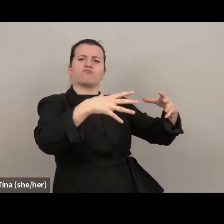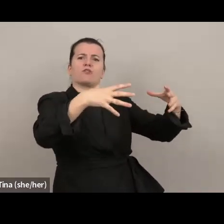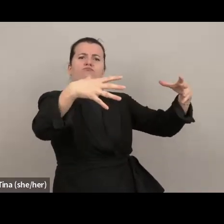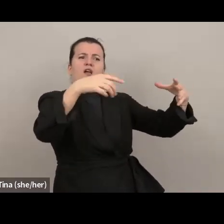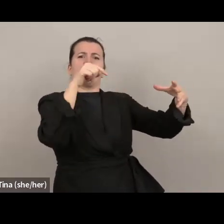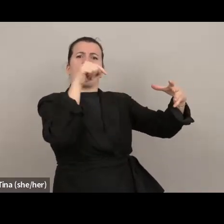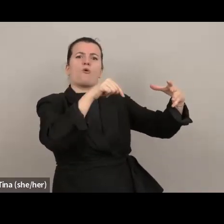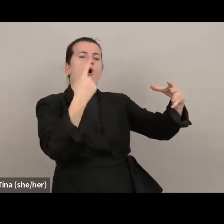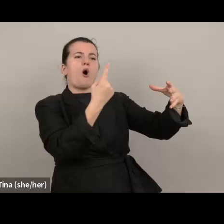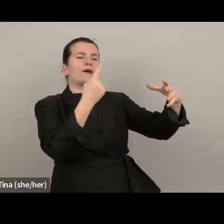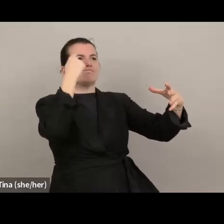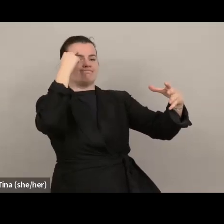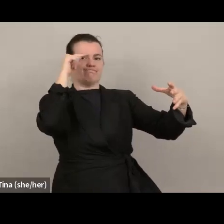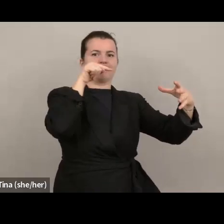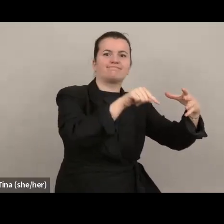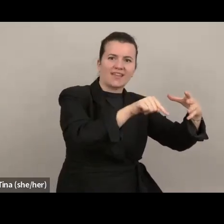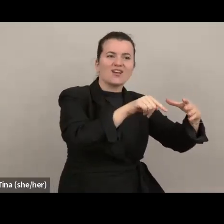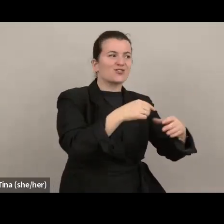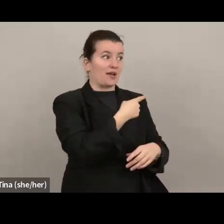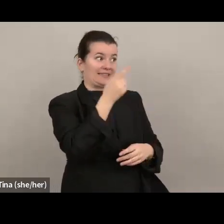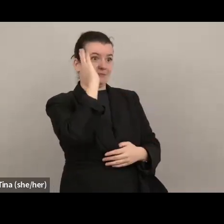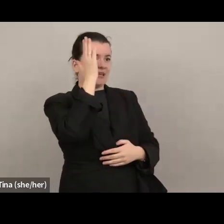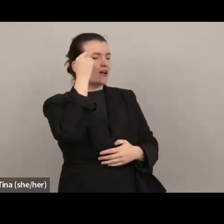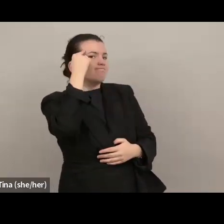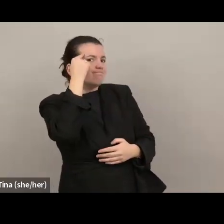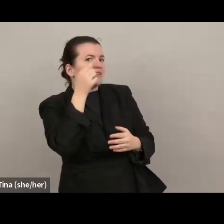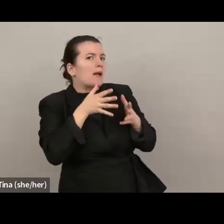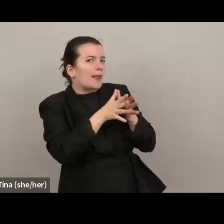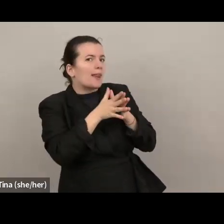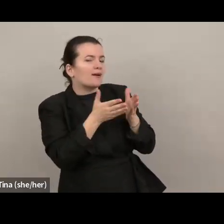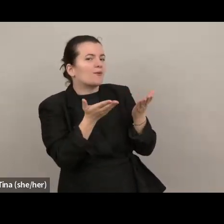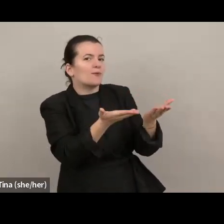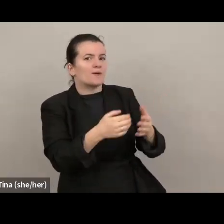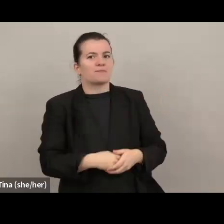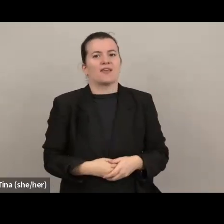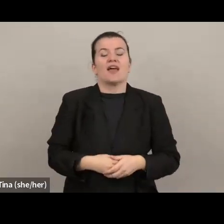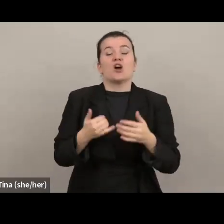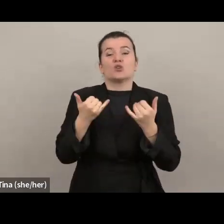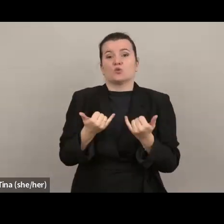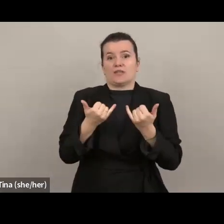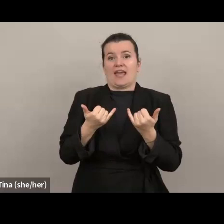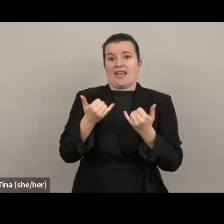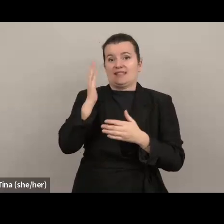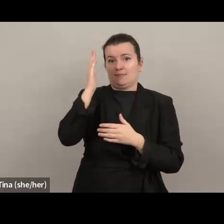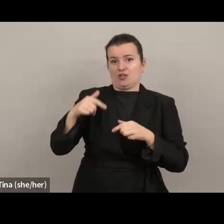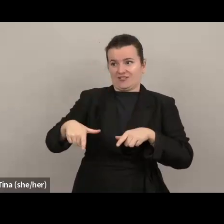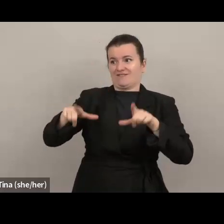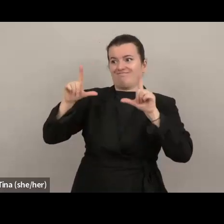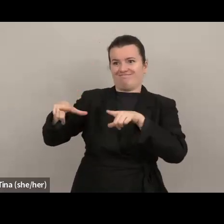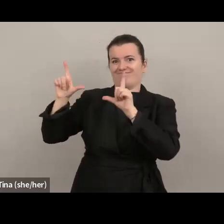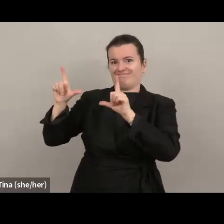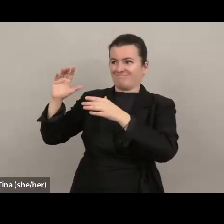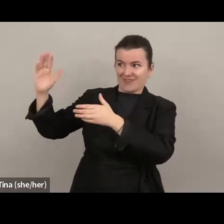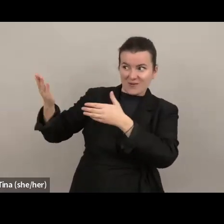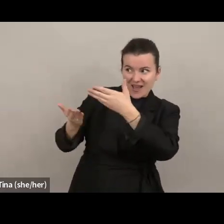without any further ado, I'd really like to again thank you for connecting today, and I'm going to welcome our speakers